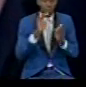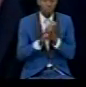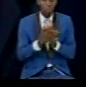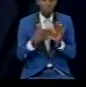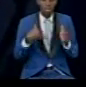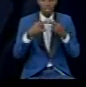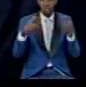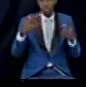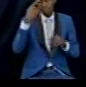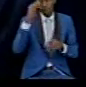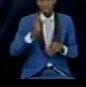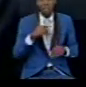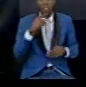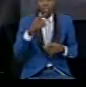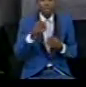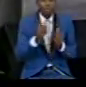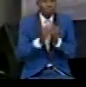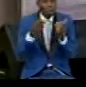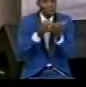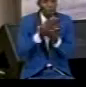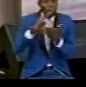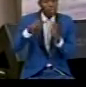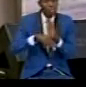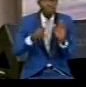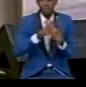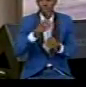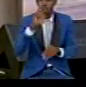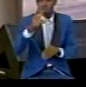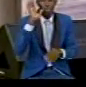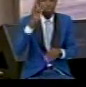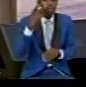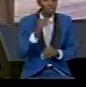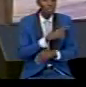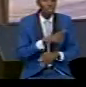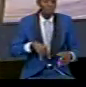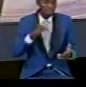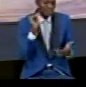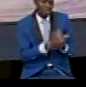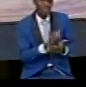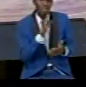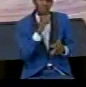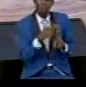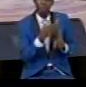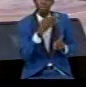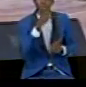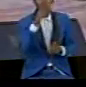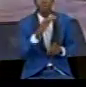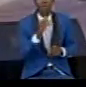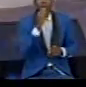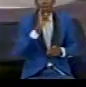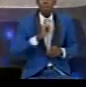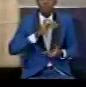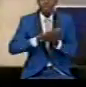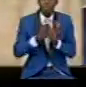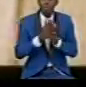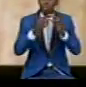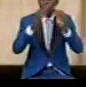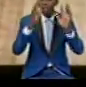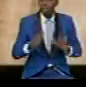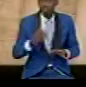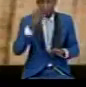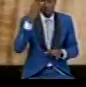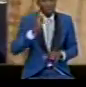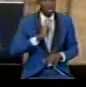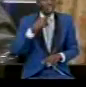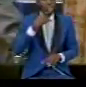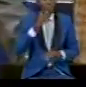that without holiness no man shall see the Lord? That's the word of God. Am I becoming your enemy by saying that blessed